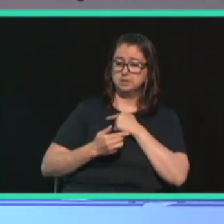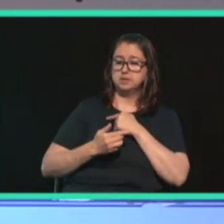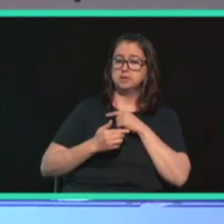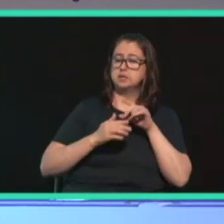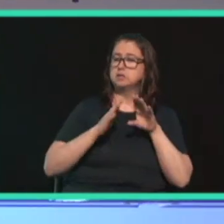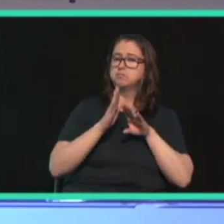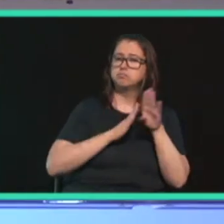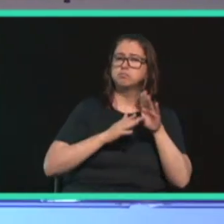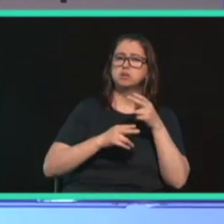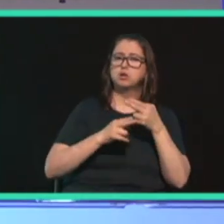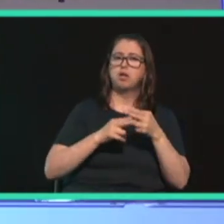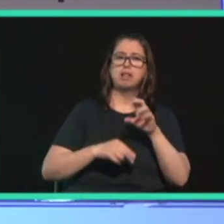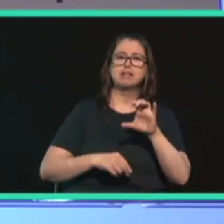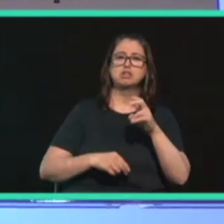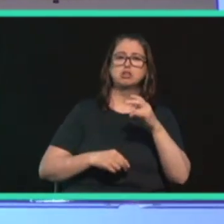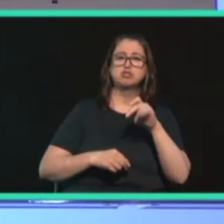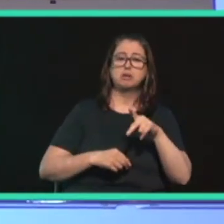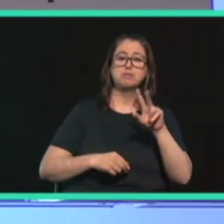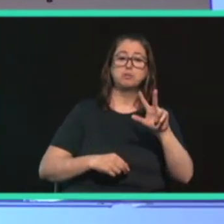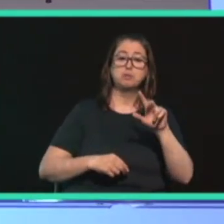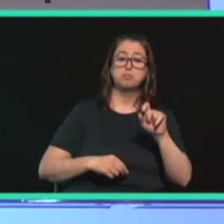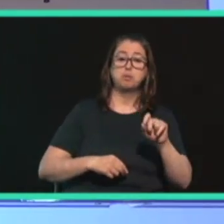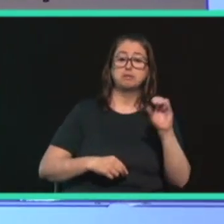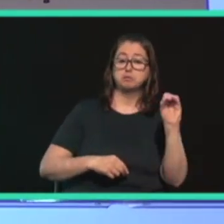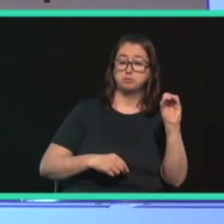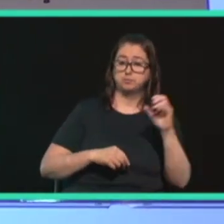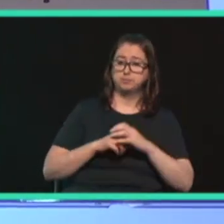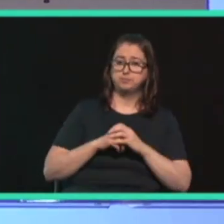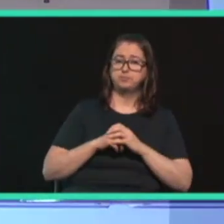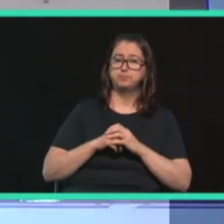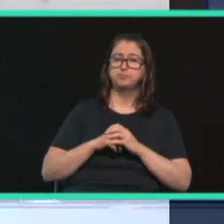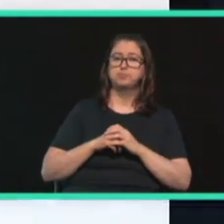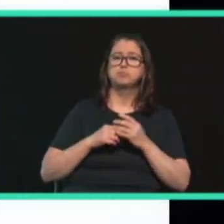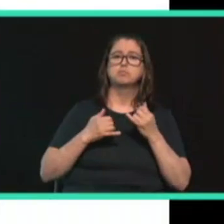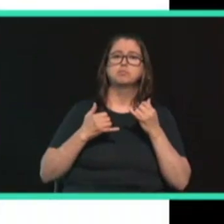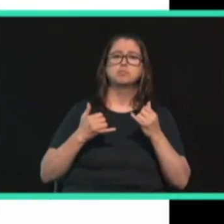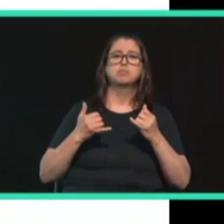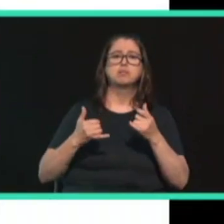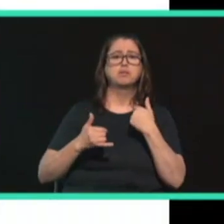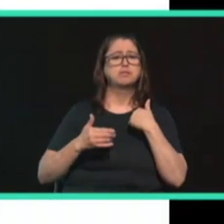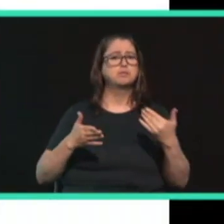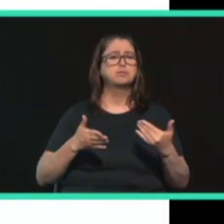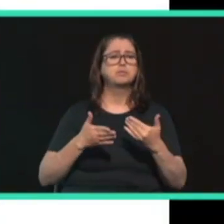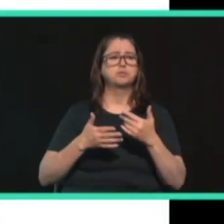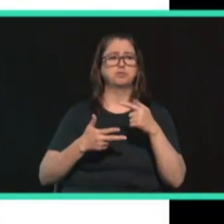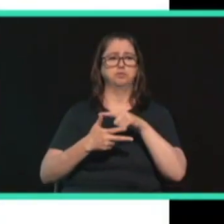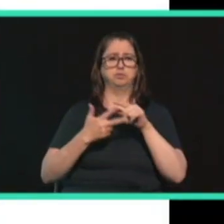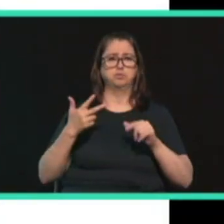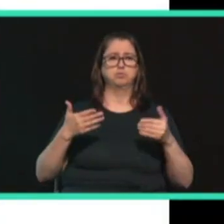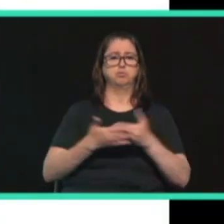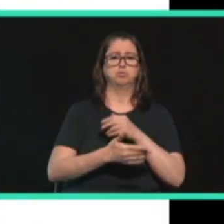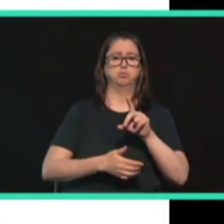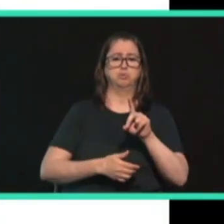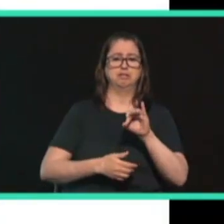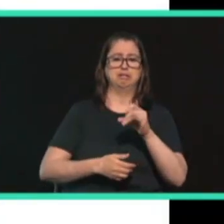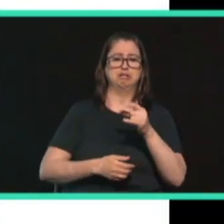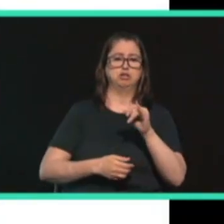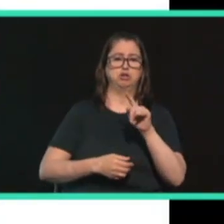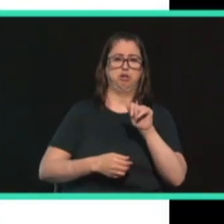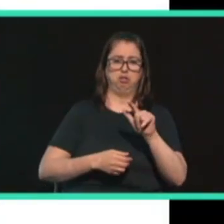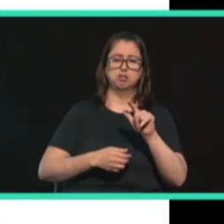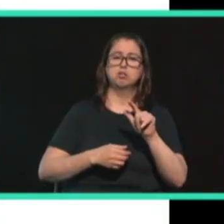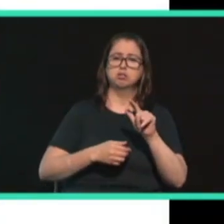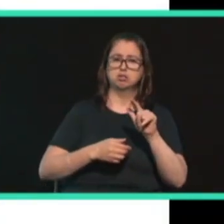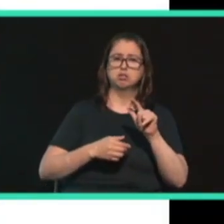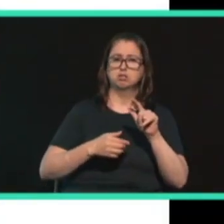develop what we call CHIP 3.0. And we now have 3 new digital delivery options that can be used.